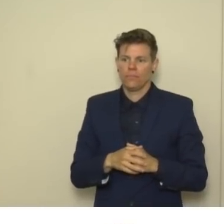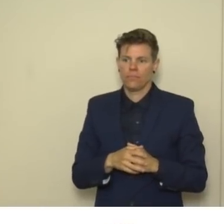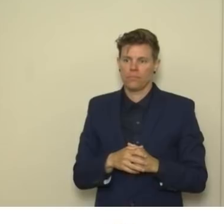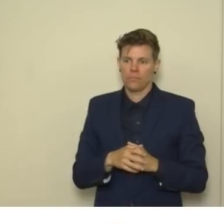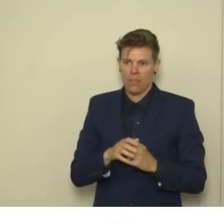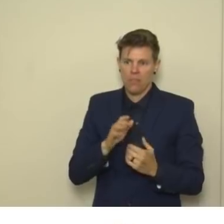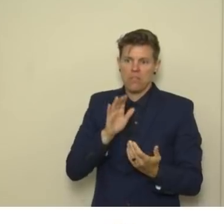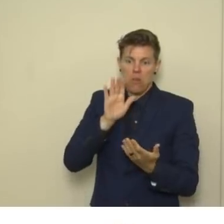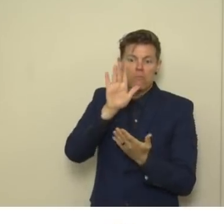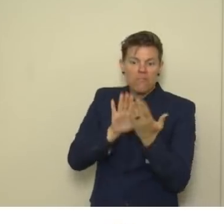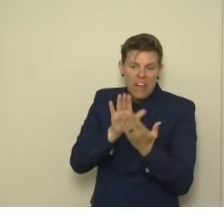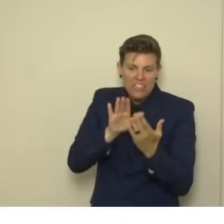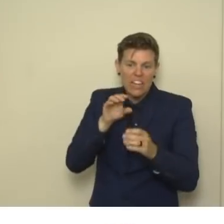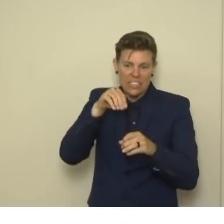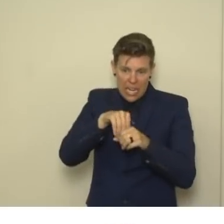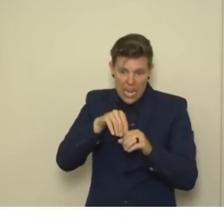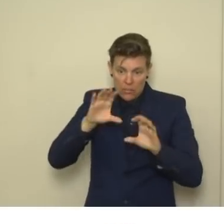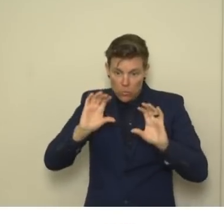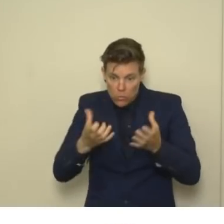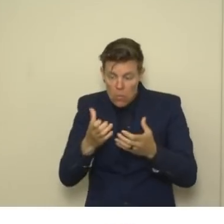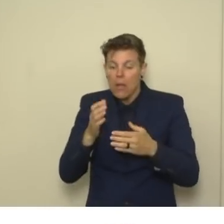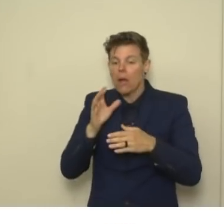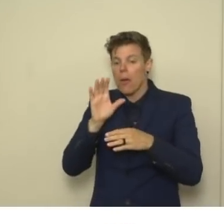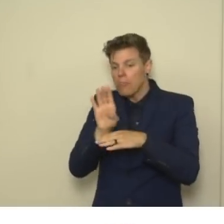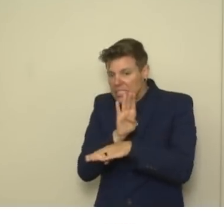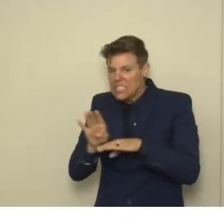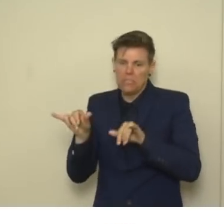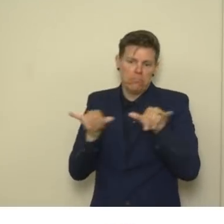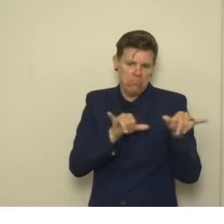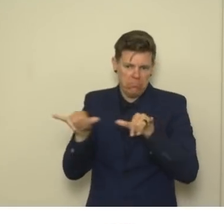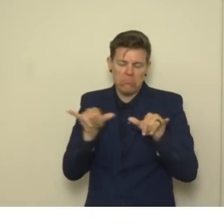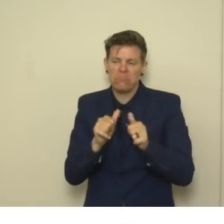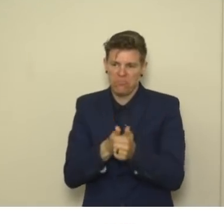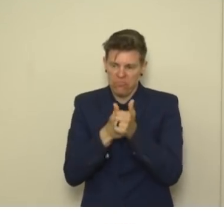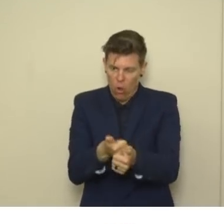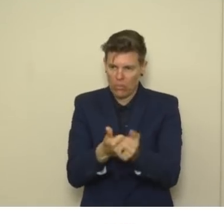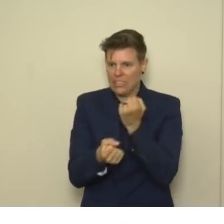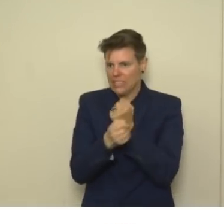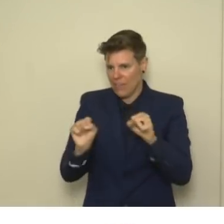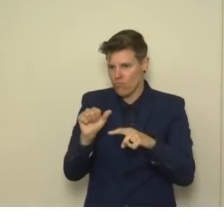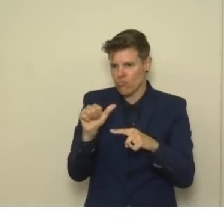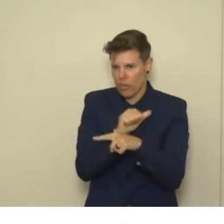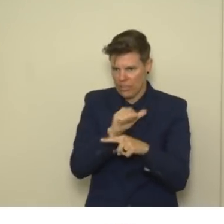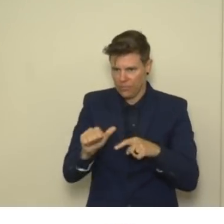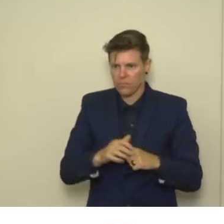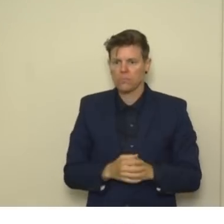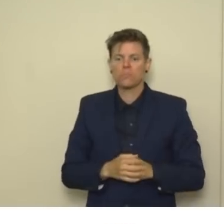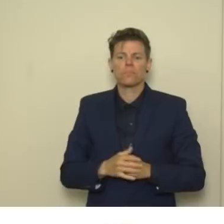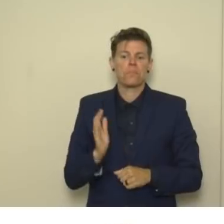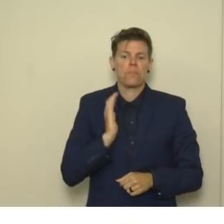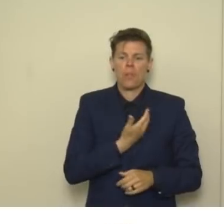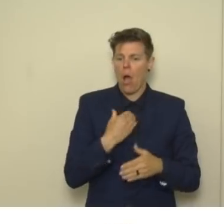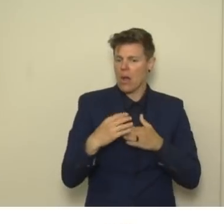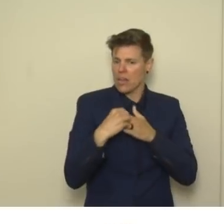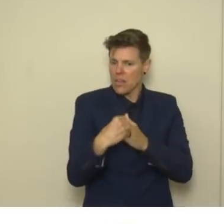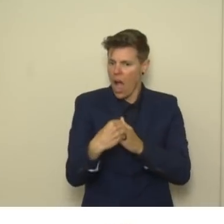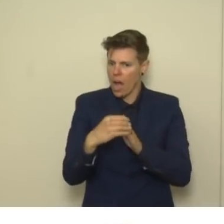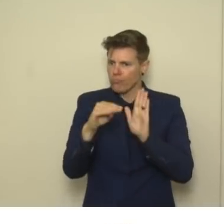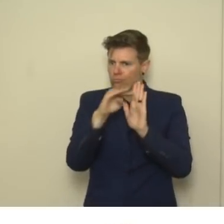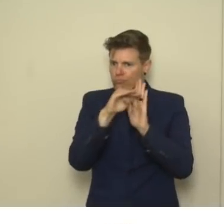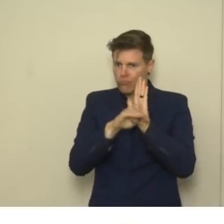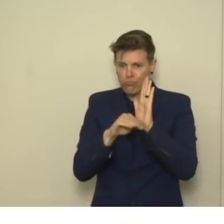slide. All right, so here's the guiding principles. We are prioritizing the health and safety of our